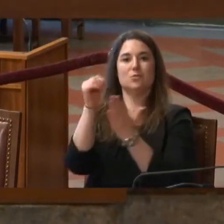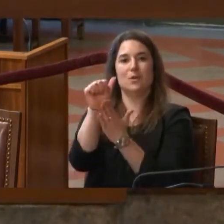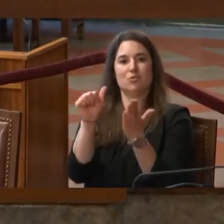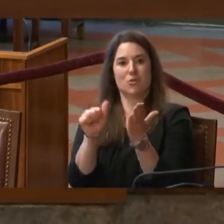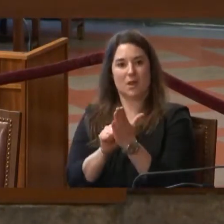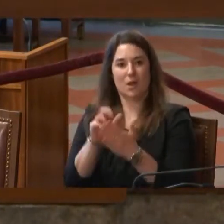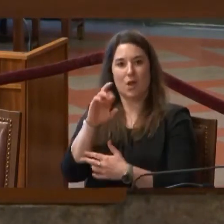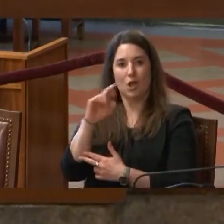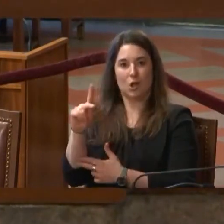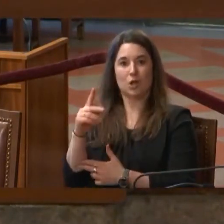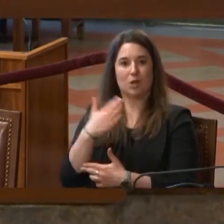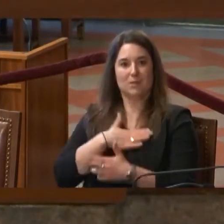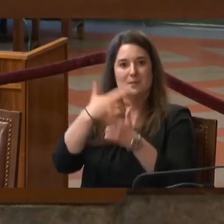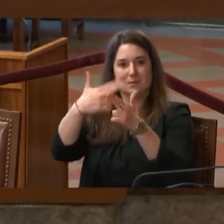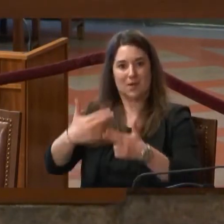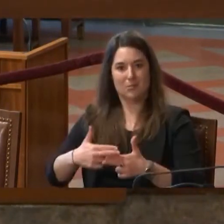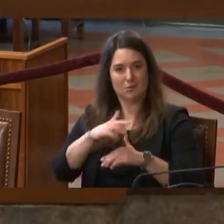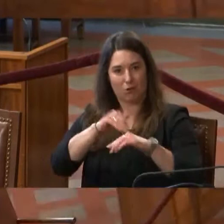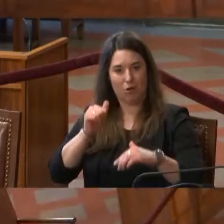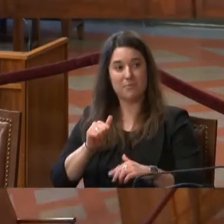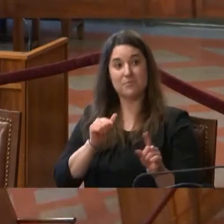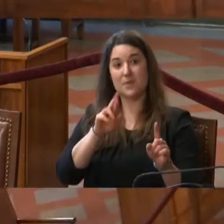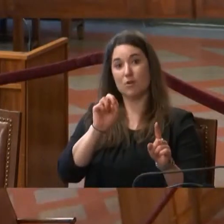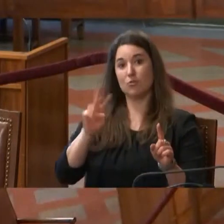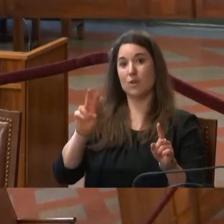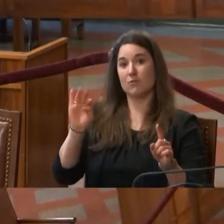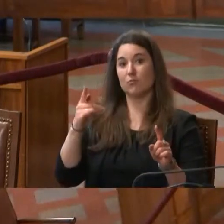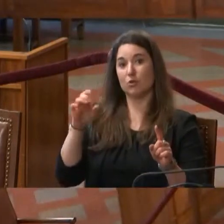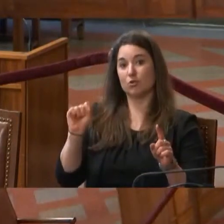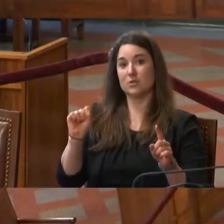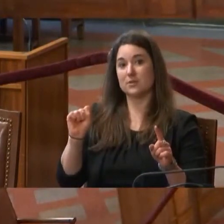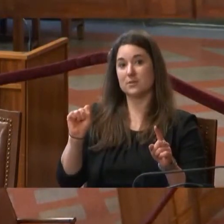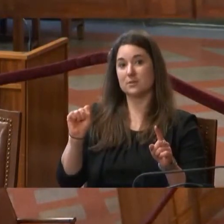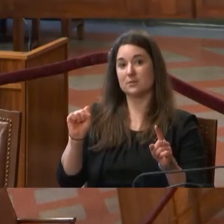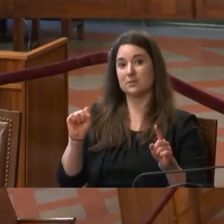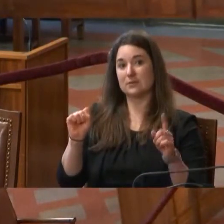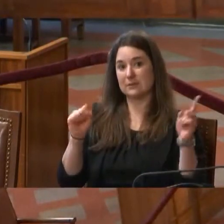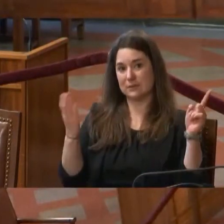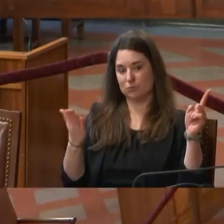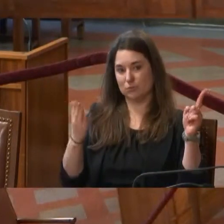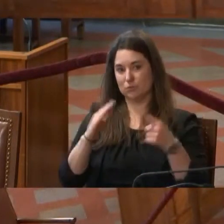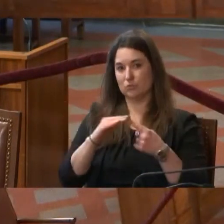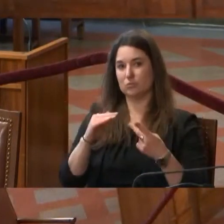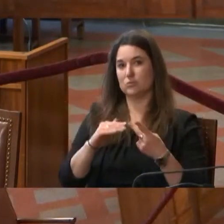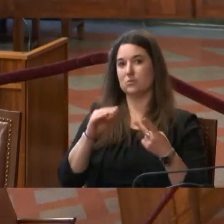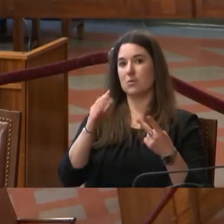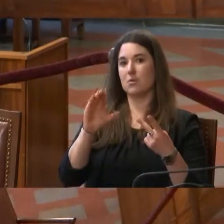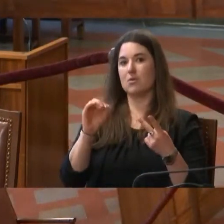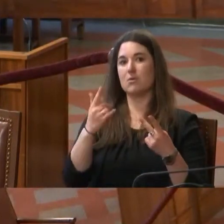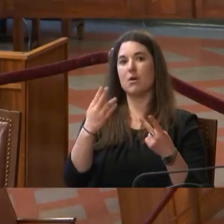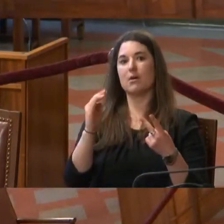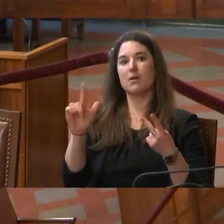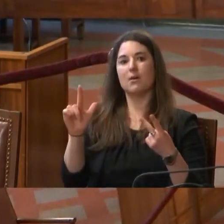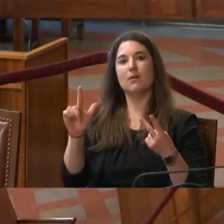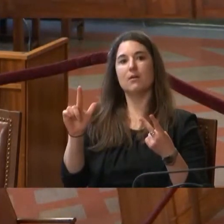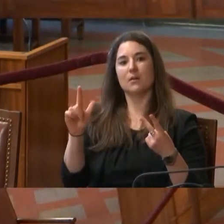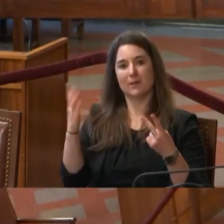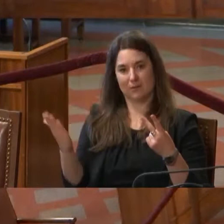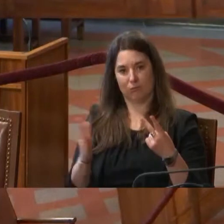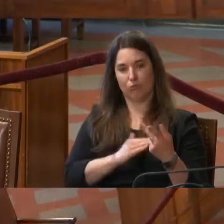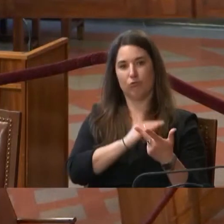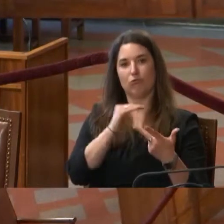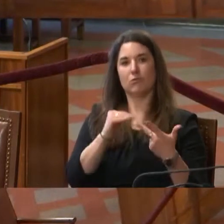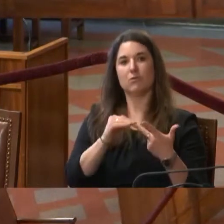Will the clerk please take the roll? Reverend Burgess. Here. Mr. Coghill.